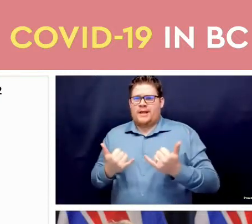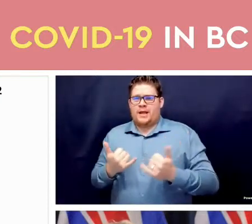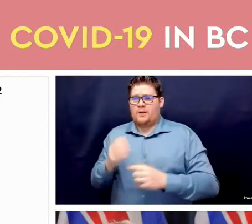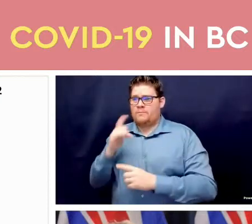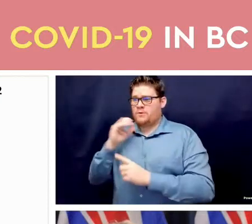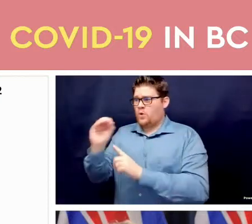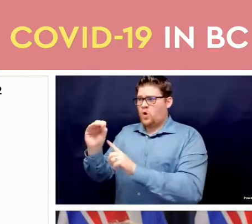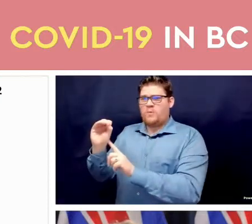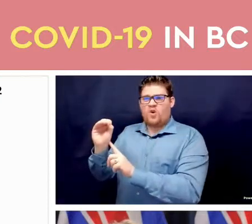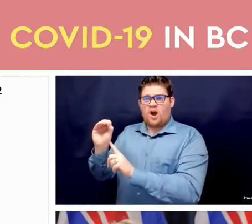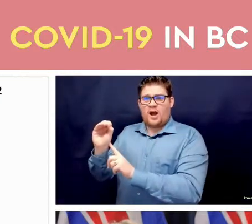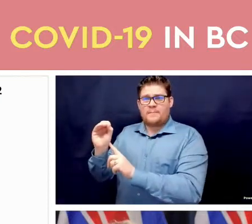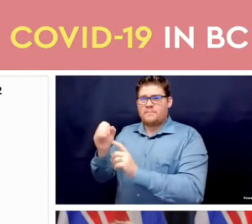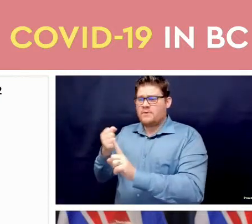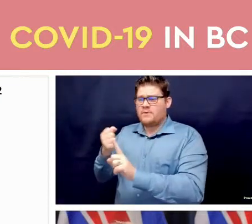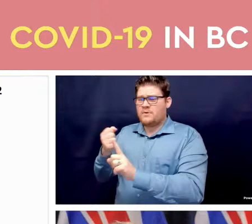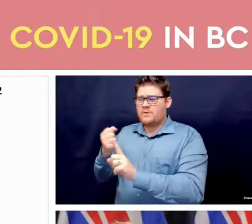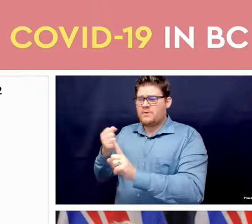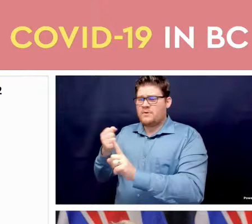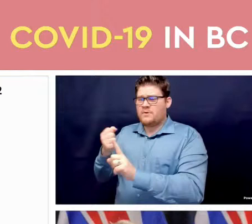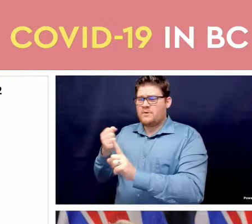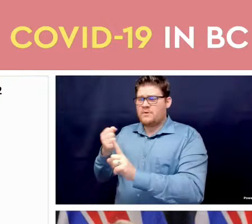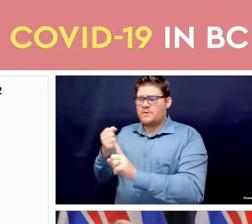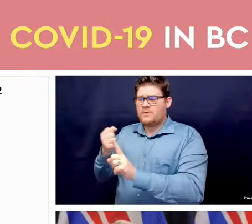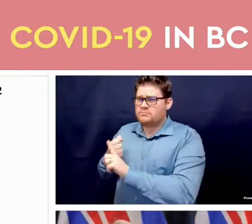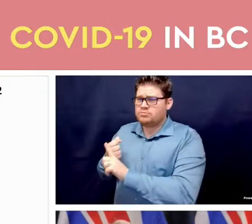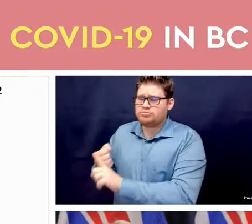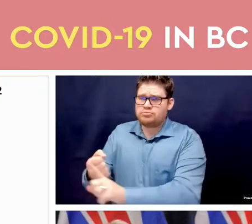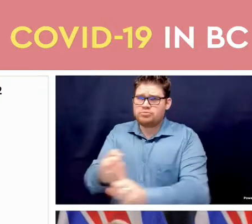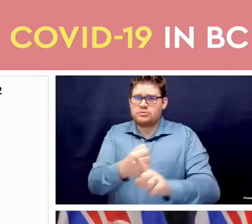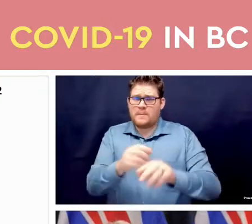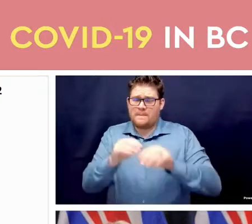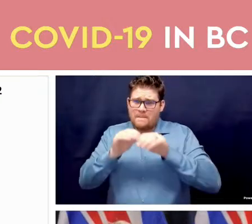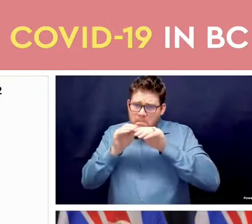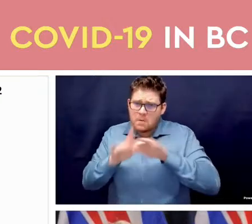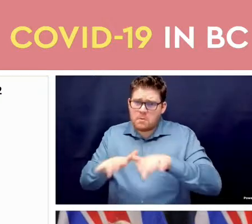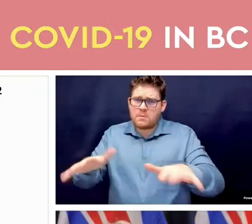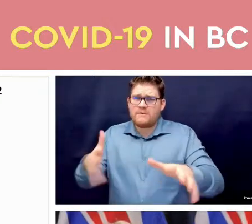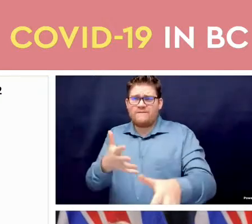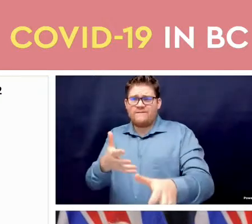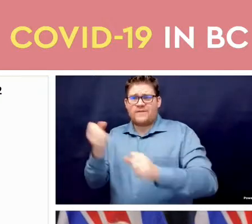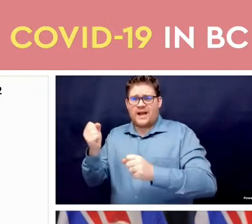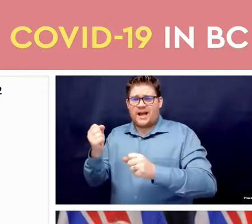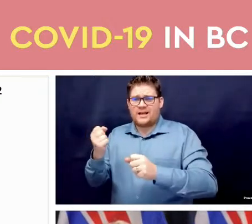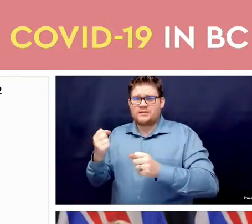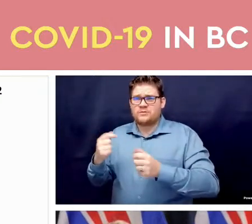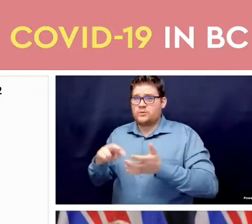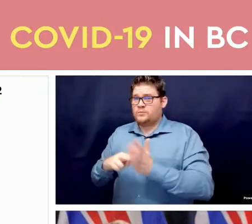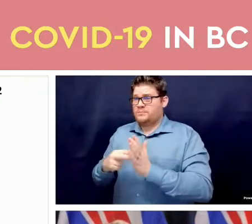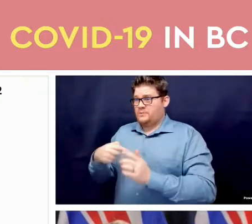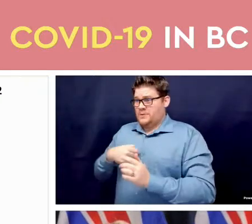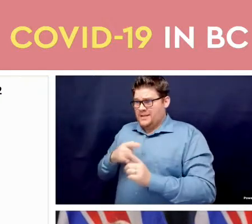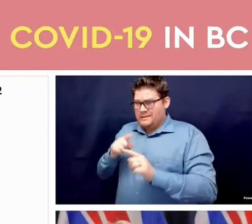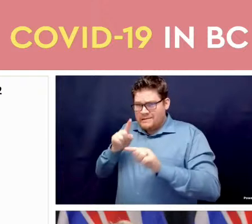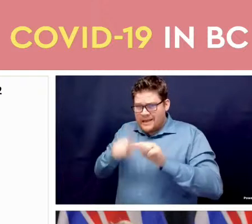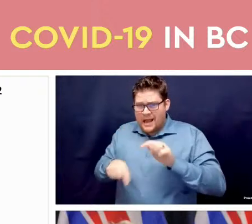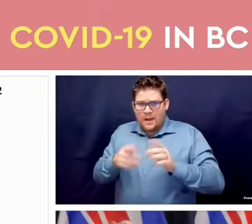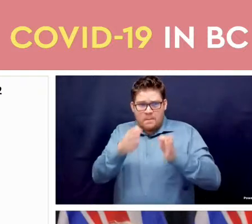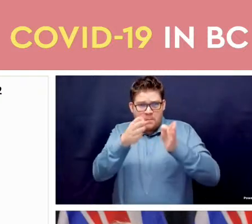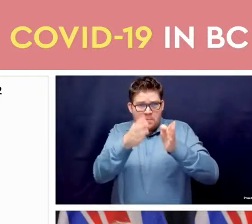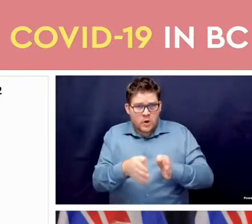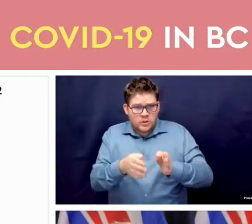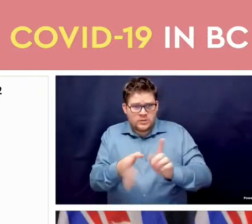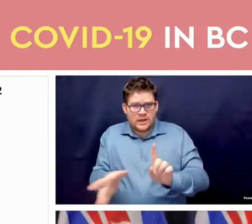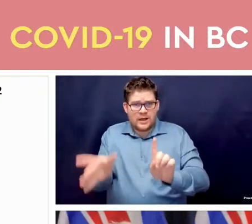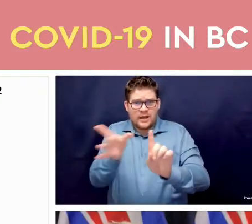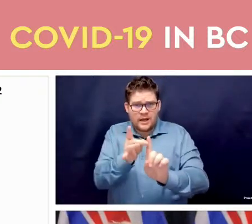have transmissions that are happening very rapidly, and we no longer are able to do that case and contact tracing because